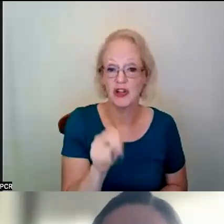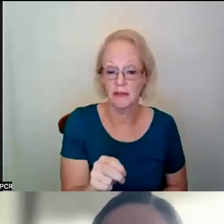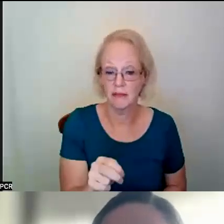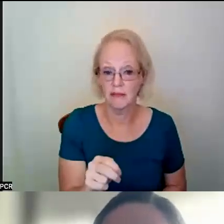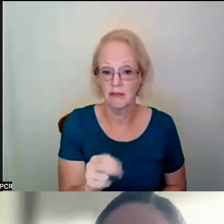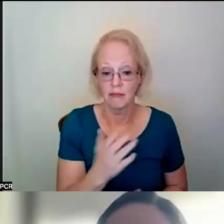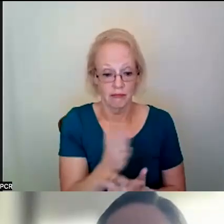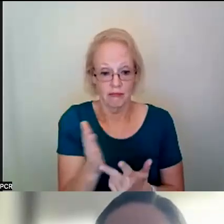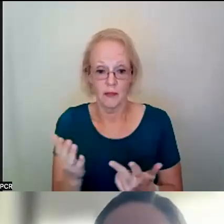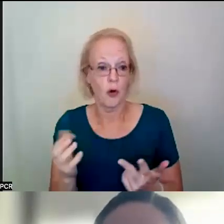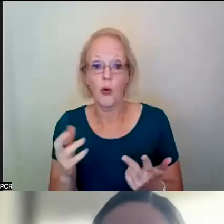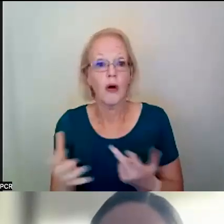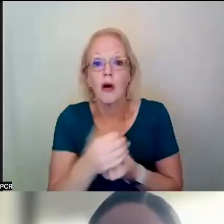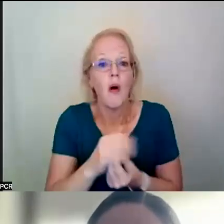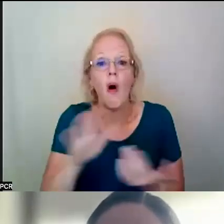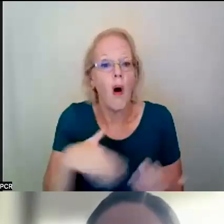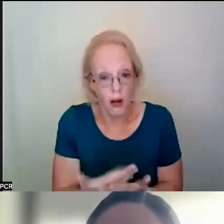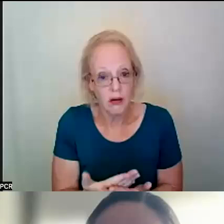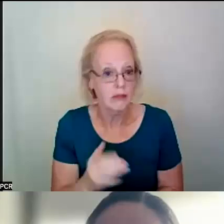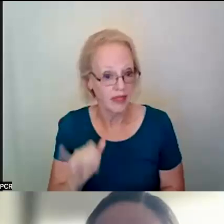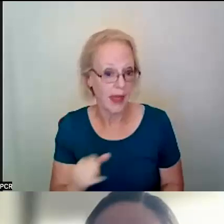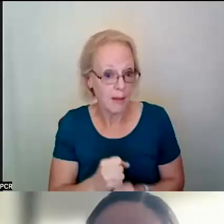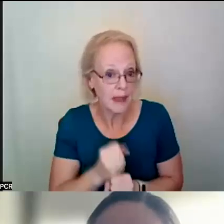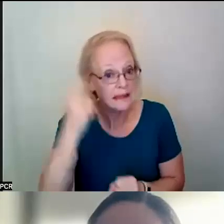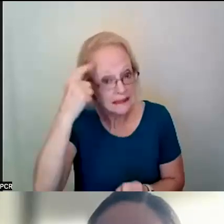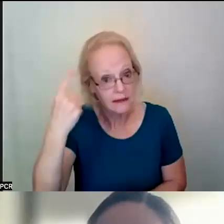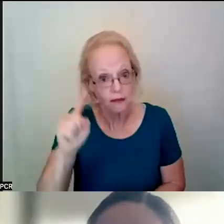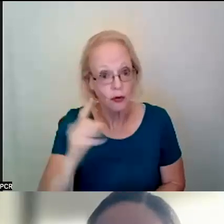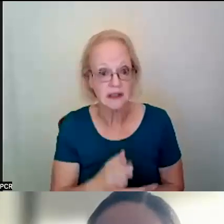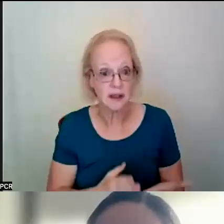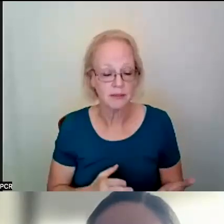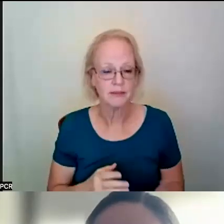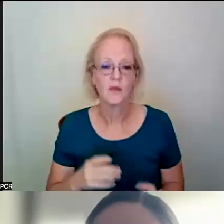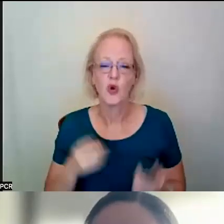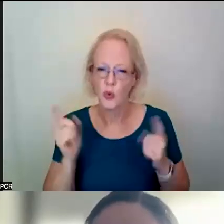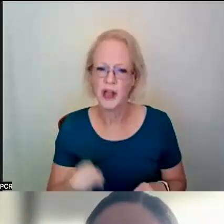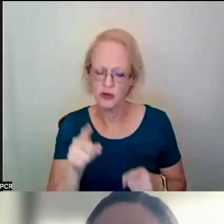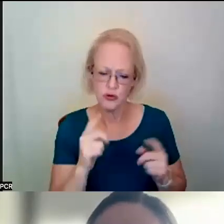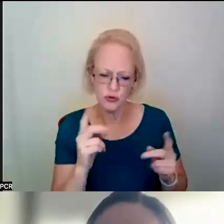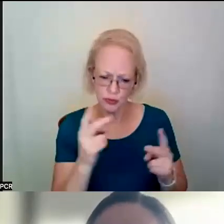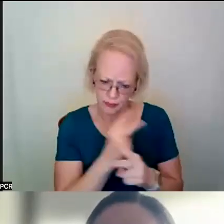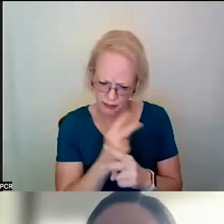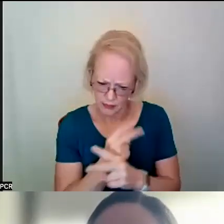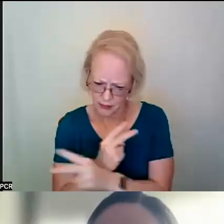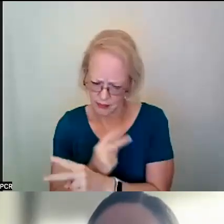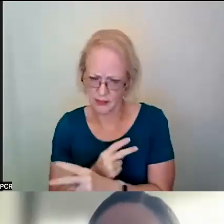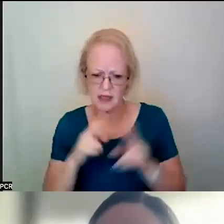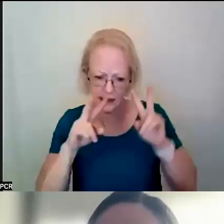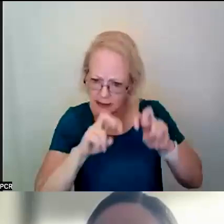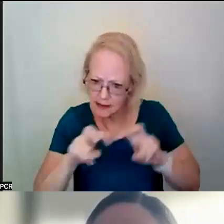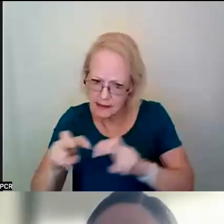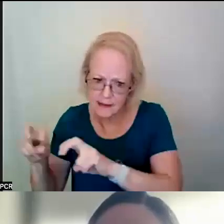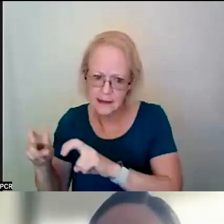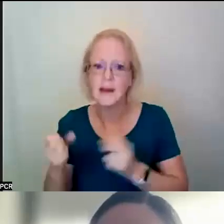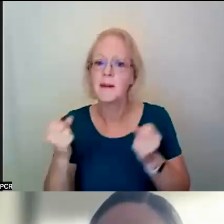of using all of them could make sense. When you do the math, when you do the analysis, a lot of